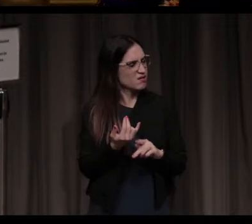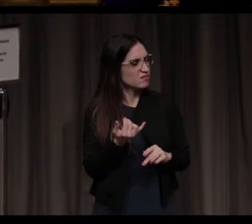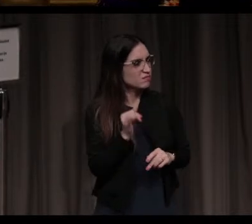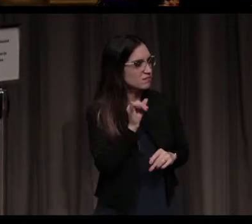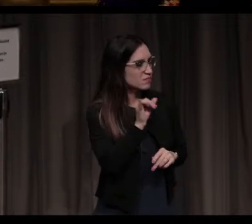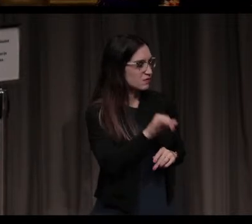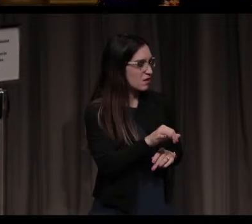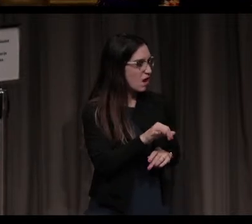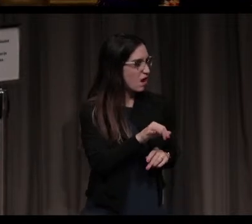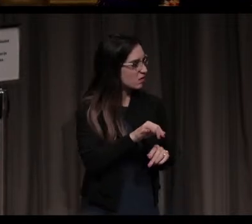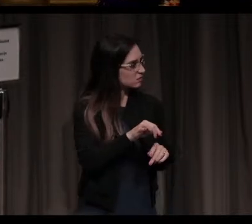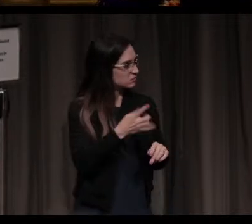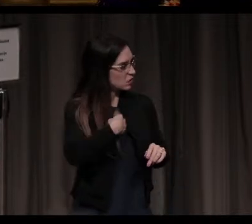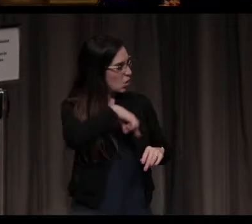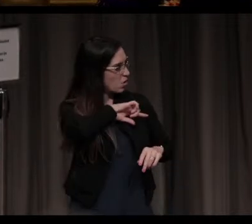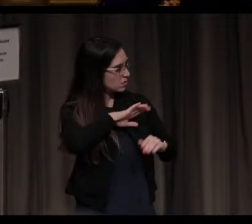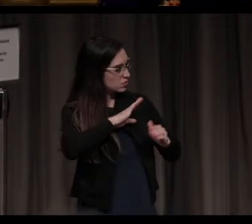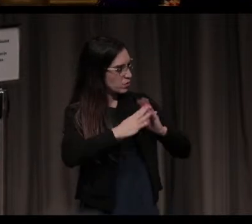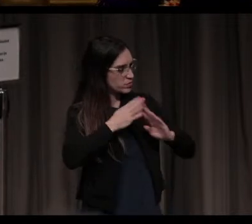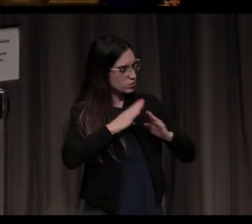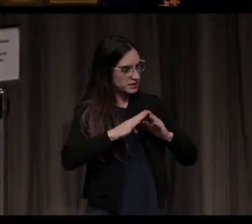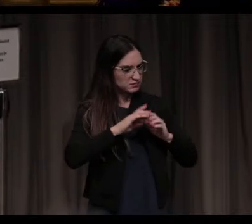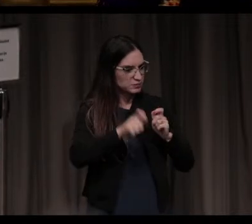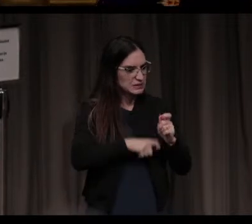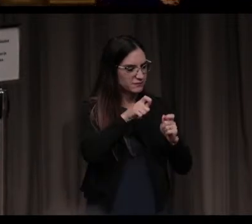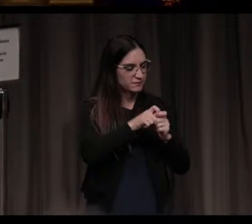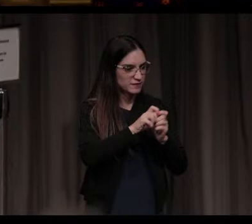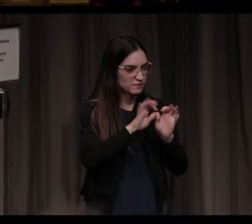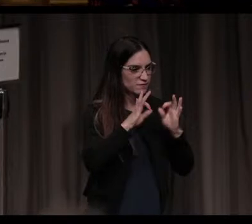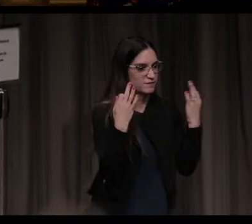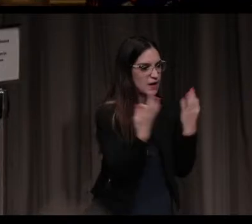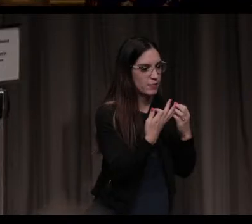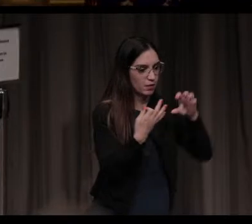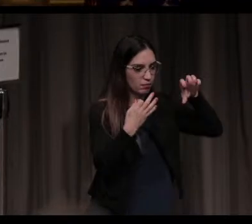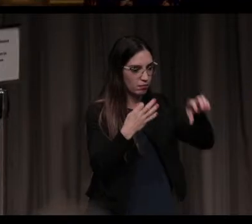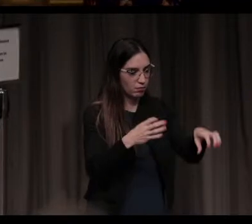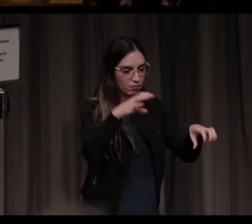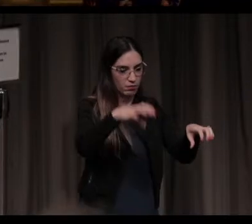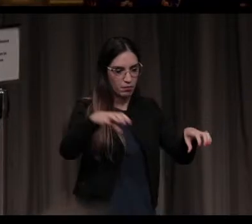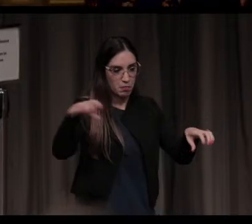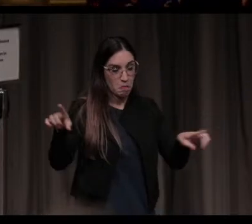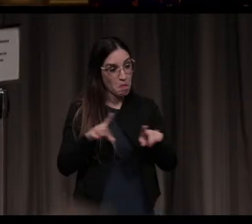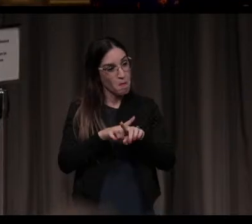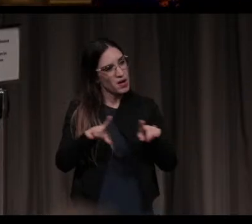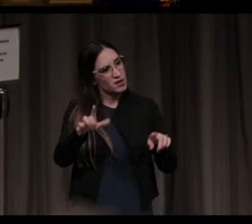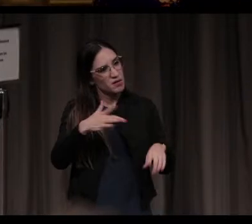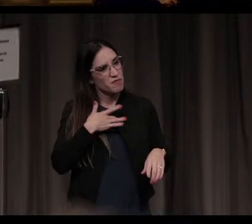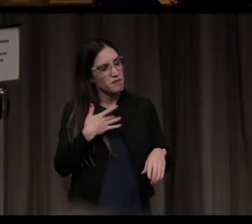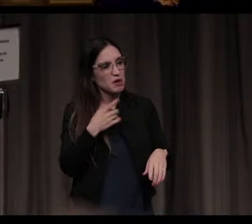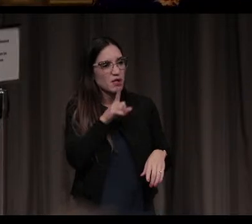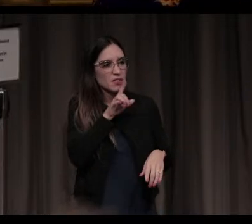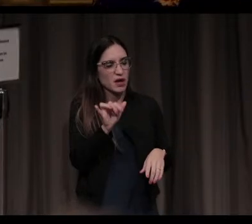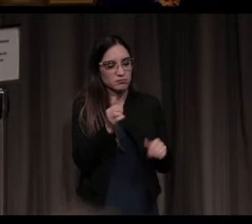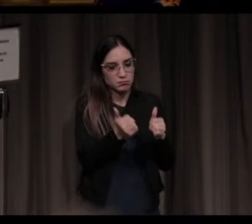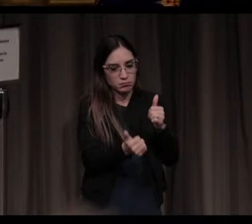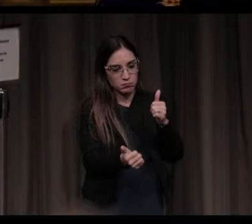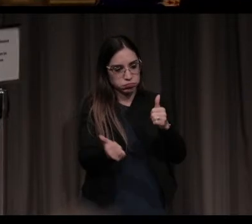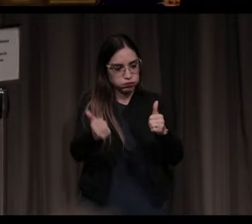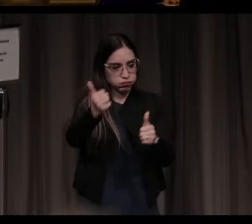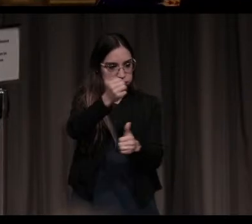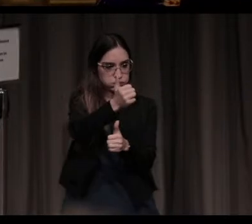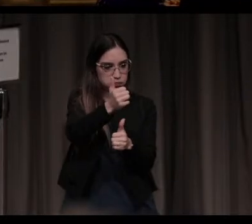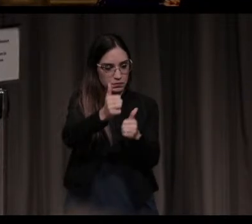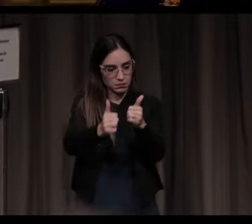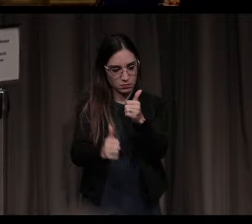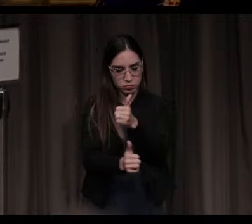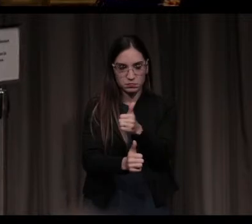families. But for the most part, it's not like there's a huge hierarchy of who can create what and